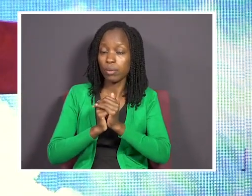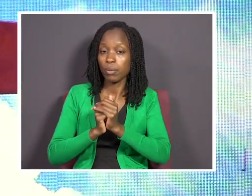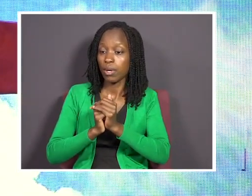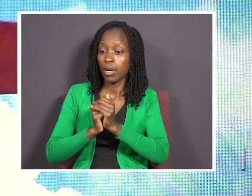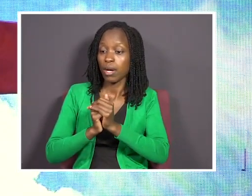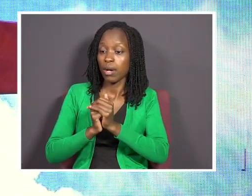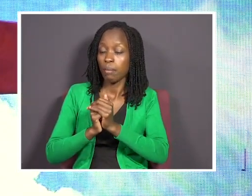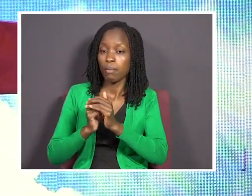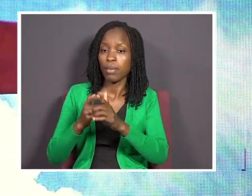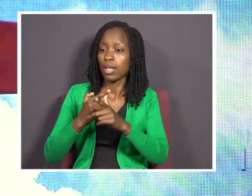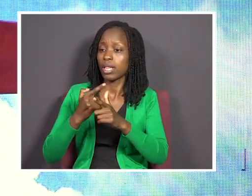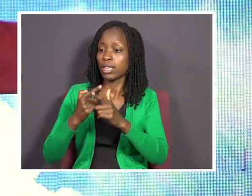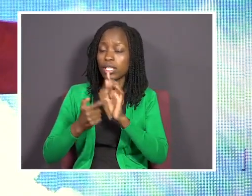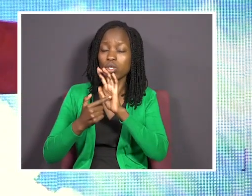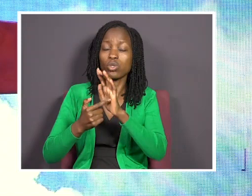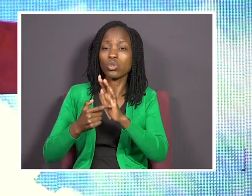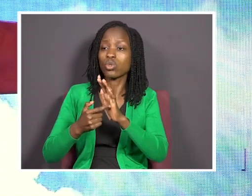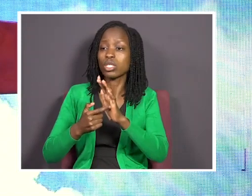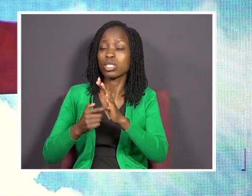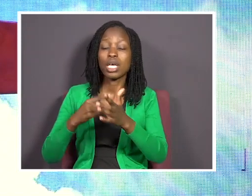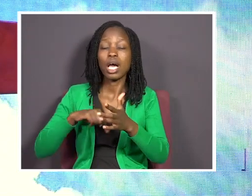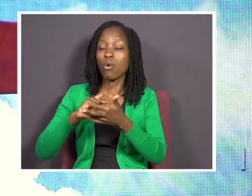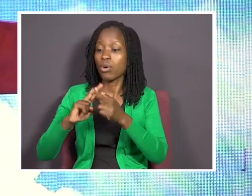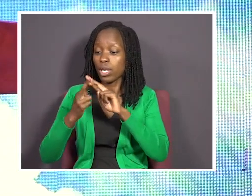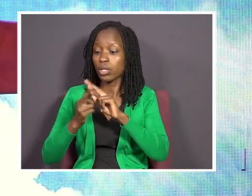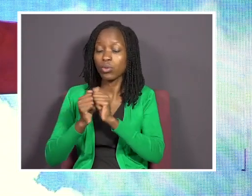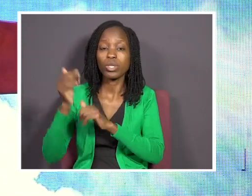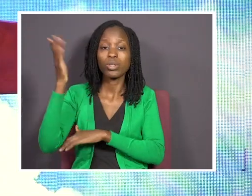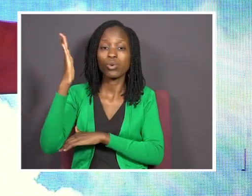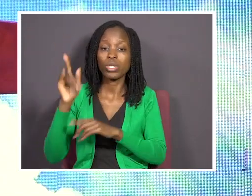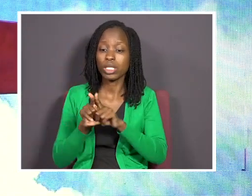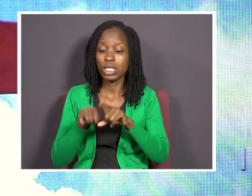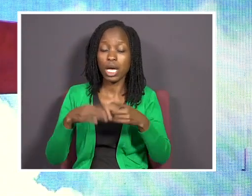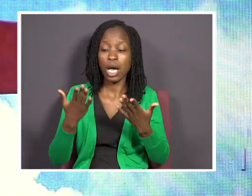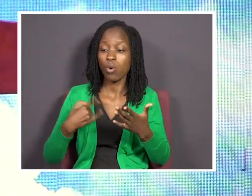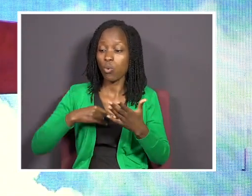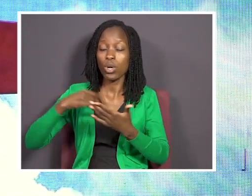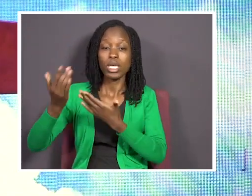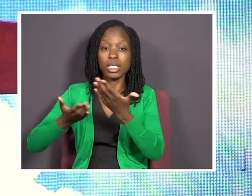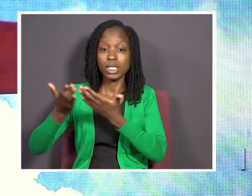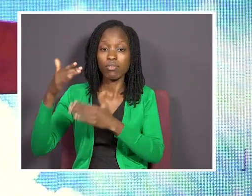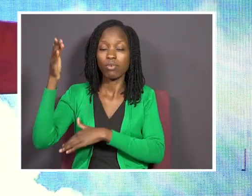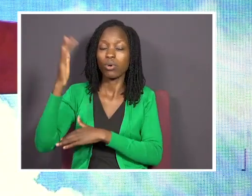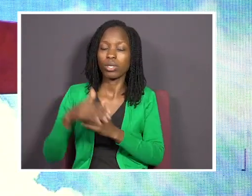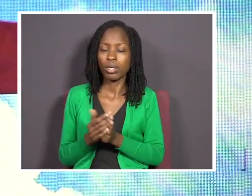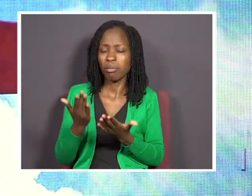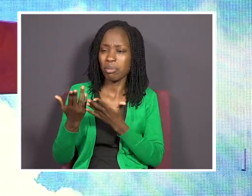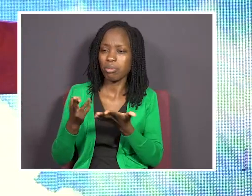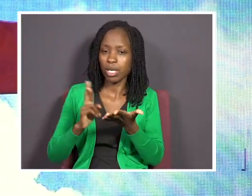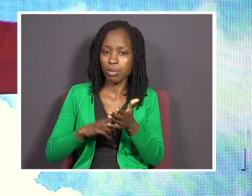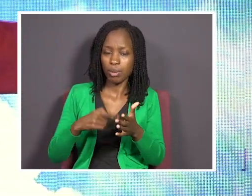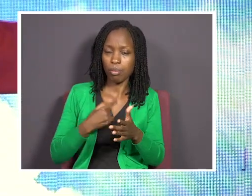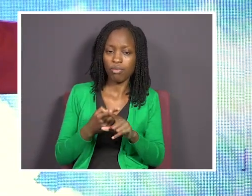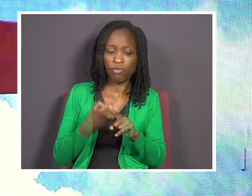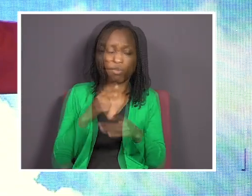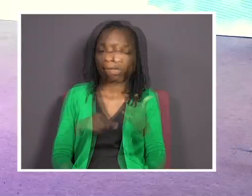relationship with God. It also informs our conduct or our service, and maybe I'm repeating myself here from what